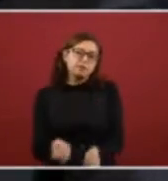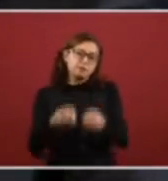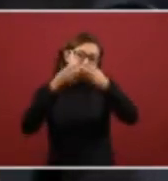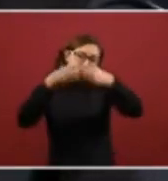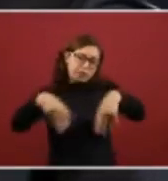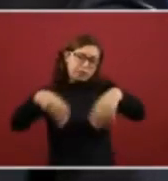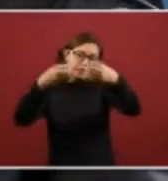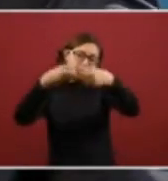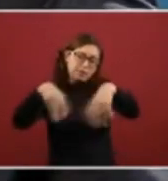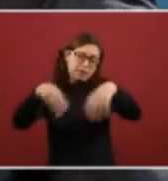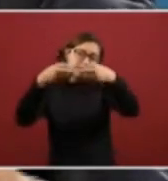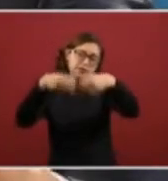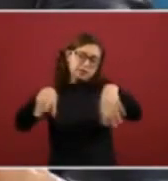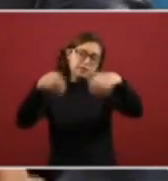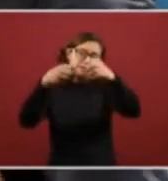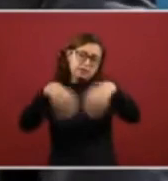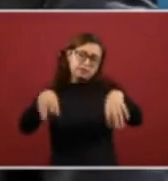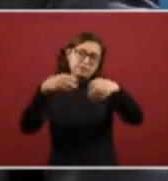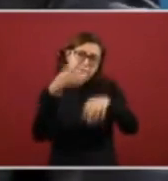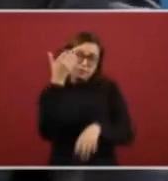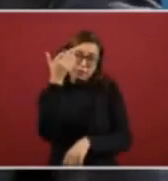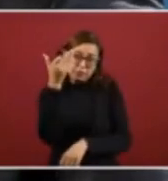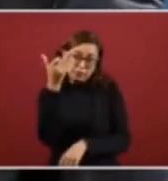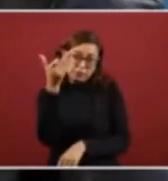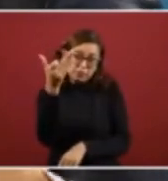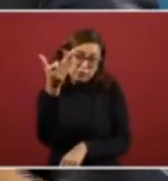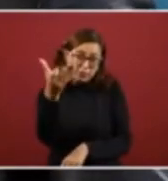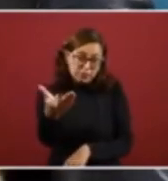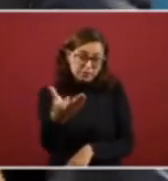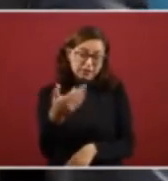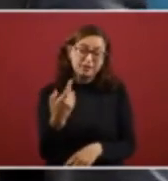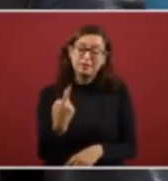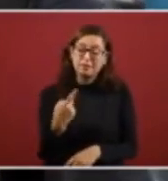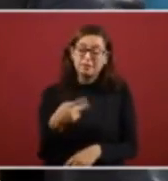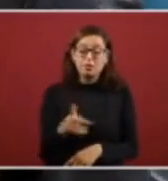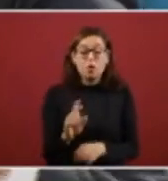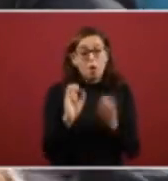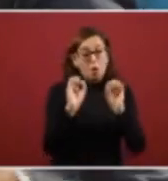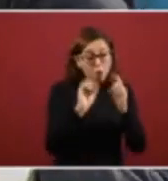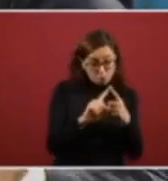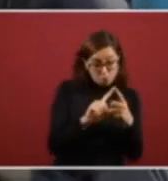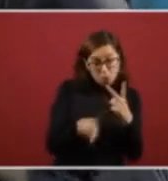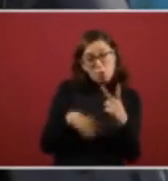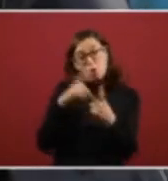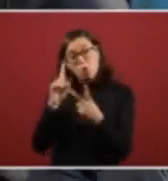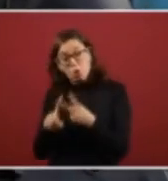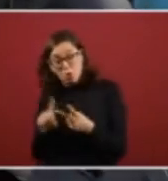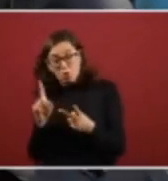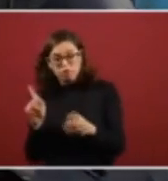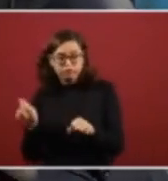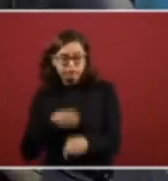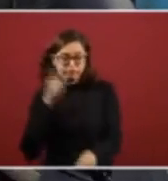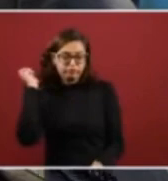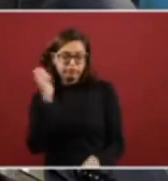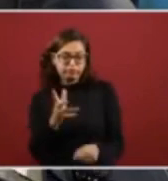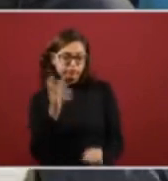or we have to put down fire. Just like when you turn on your stove, the stove or the